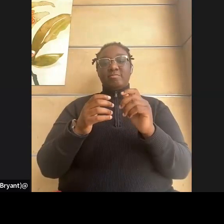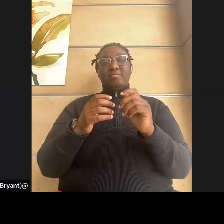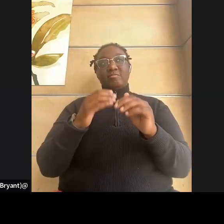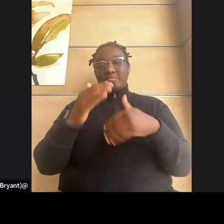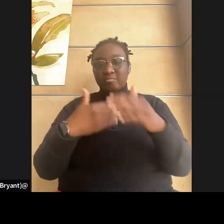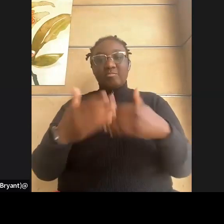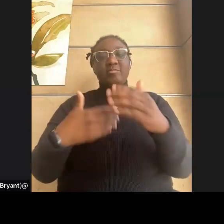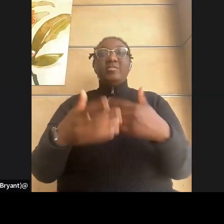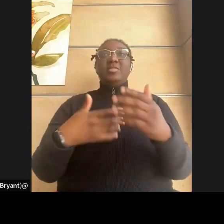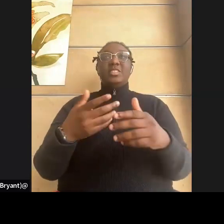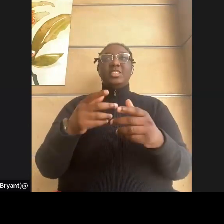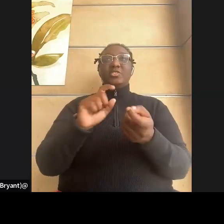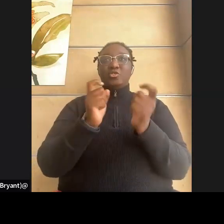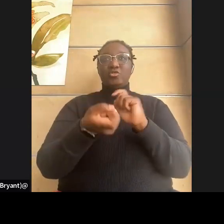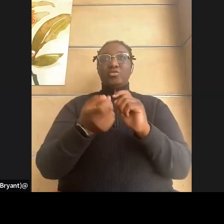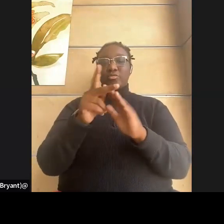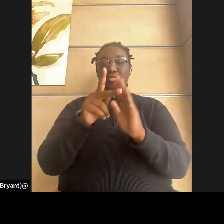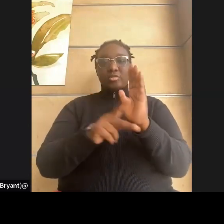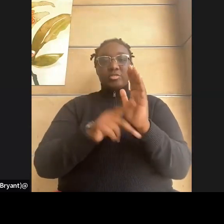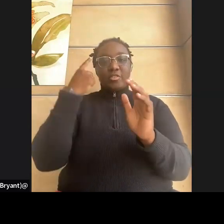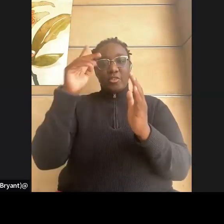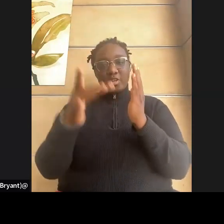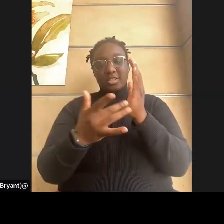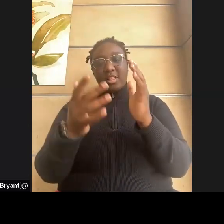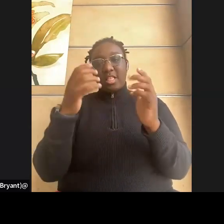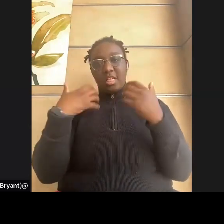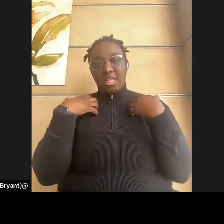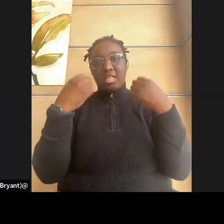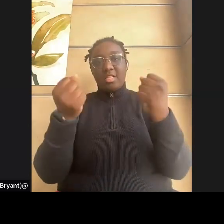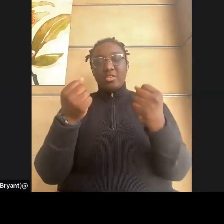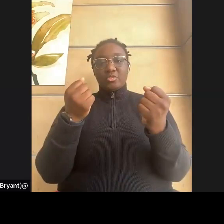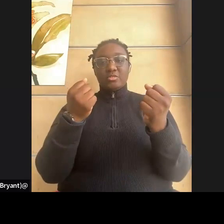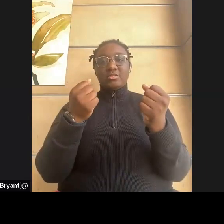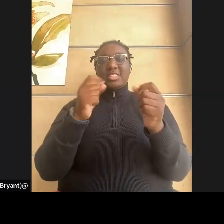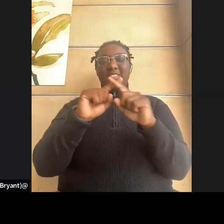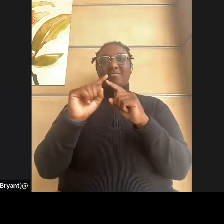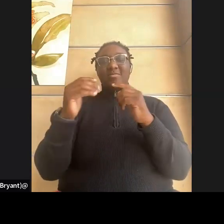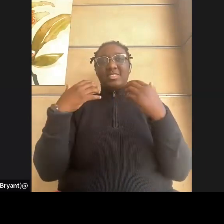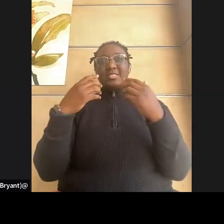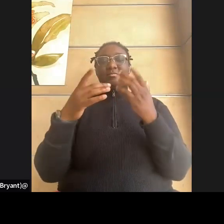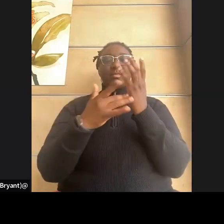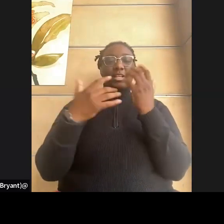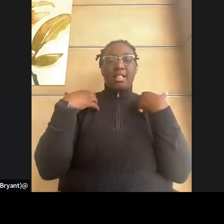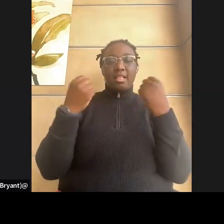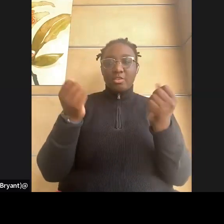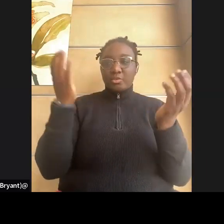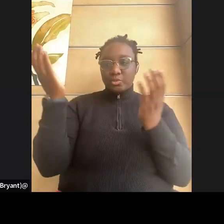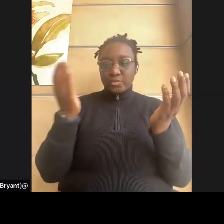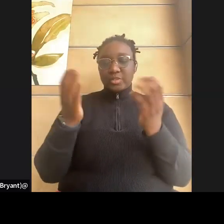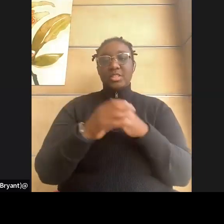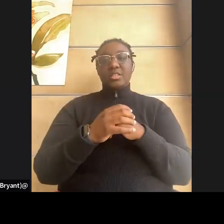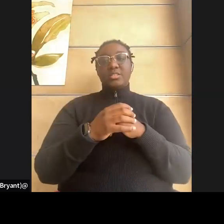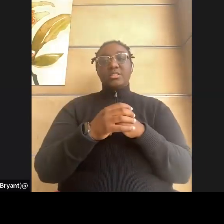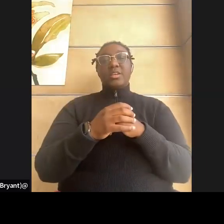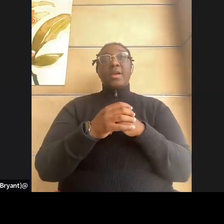modalities, just to ensure that we had a full complement of telehealth services available throughout the public health emergency. Also, to